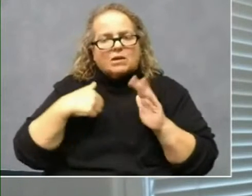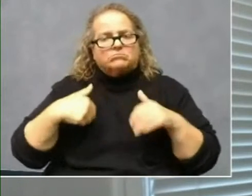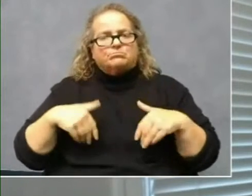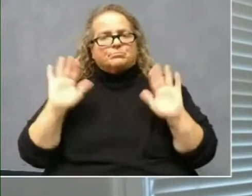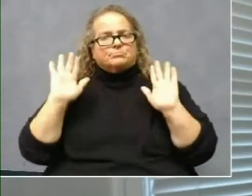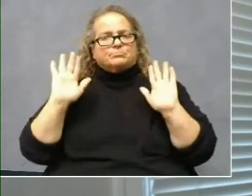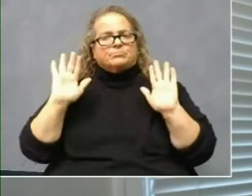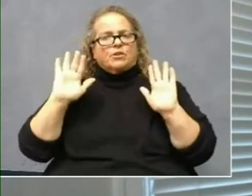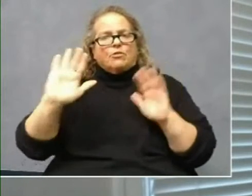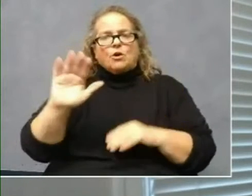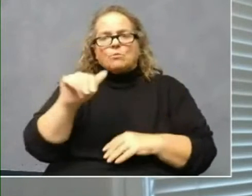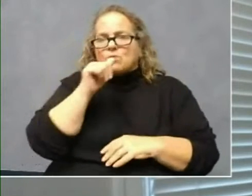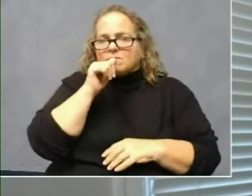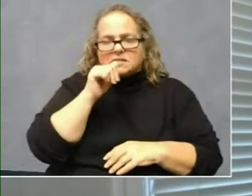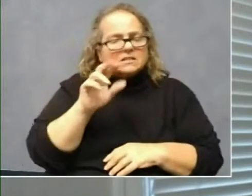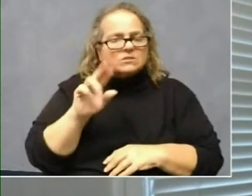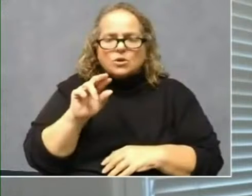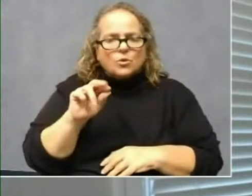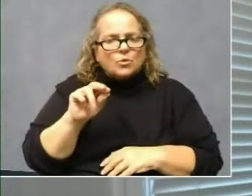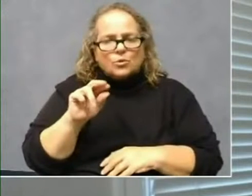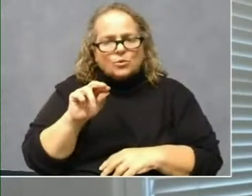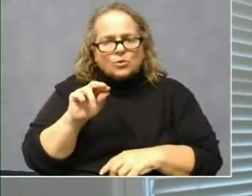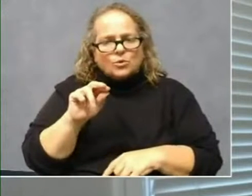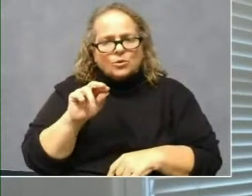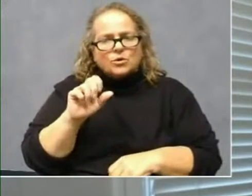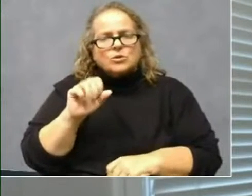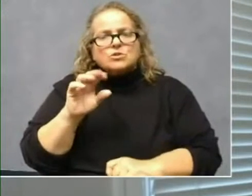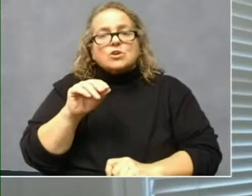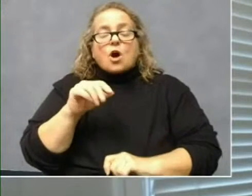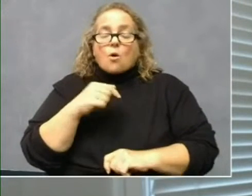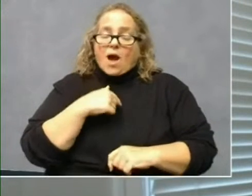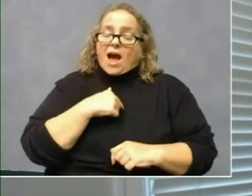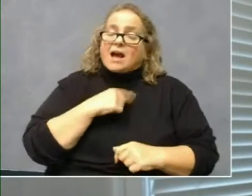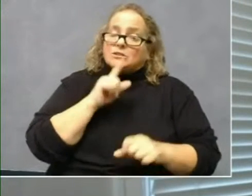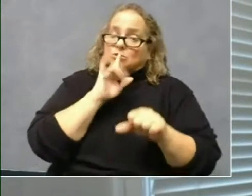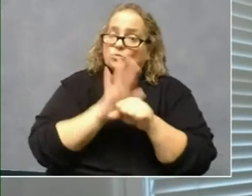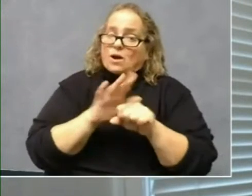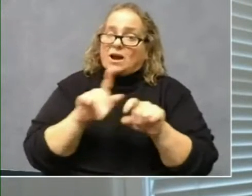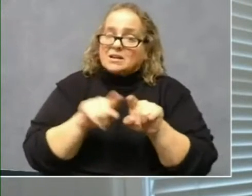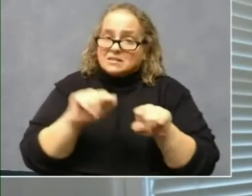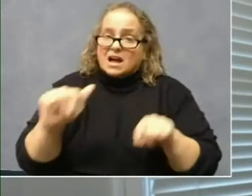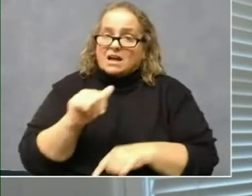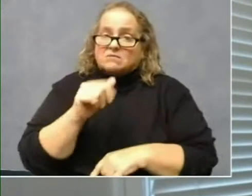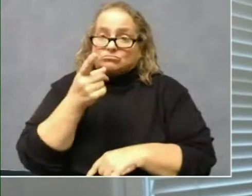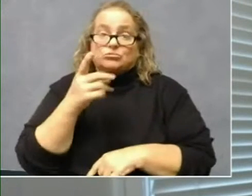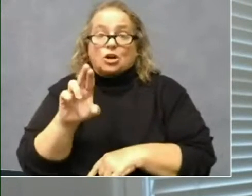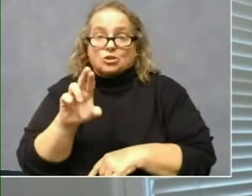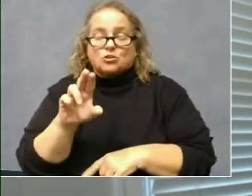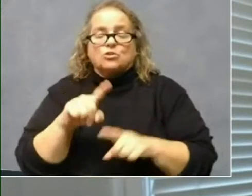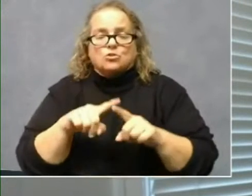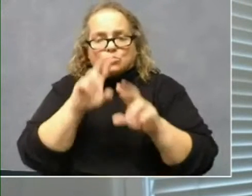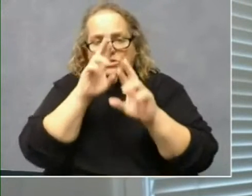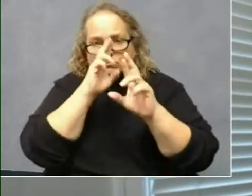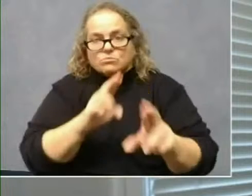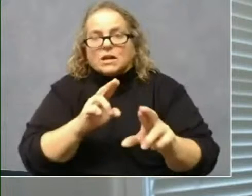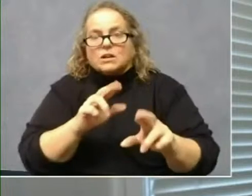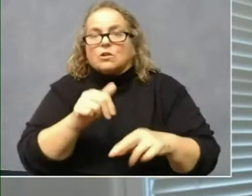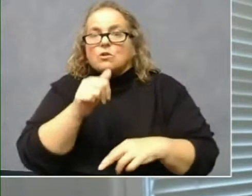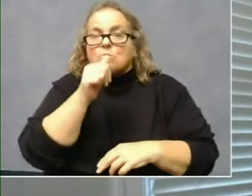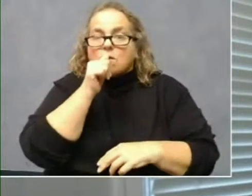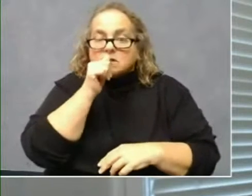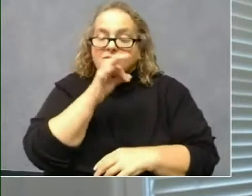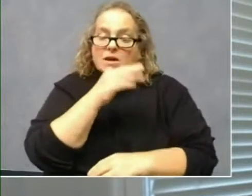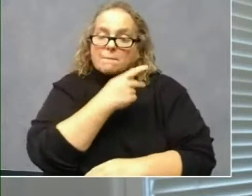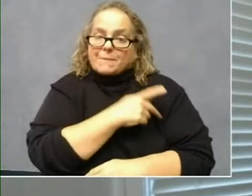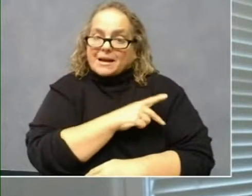That's a central tenet that I swore years ago as a physician, to respect the privacy of the patients and the people I and we serve